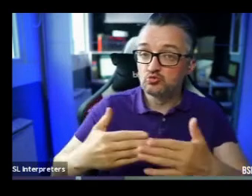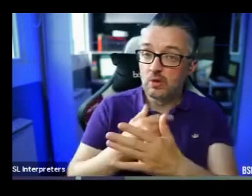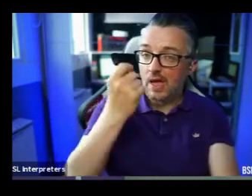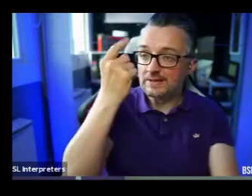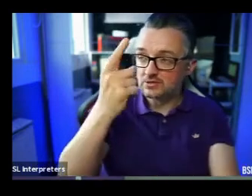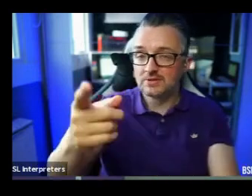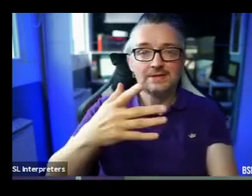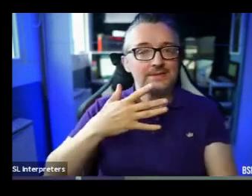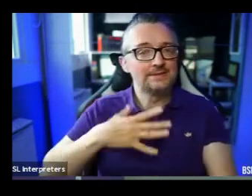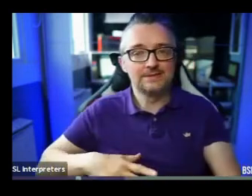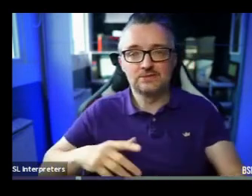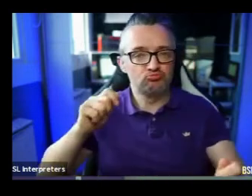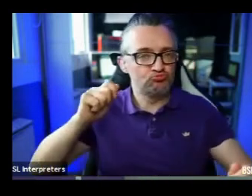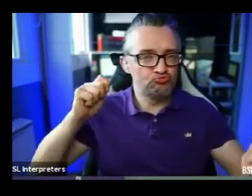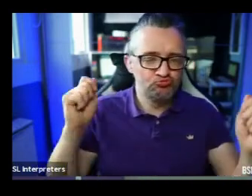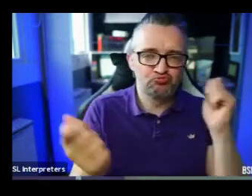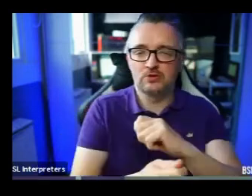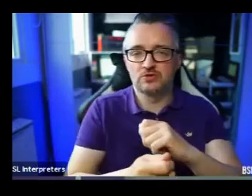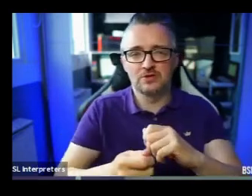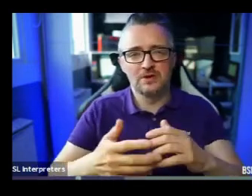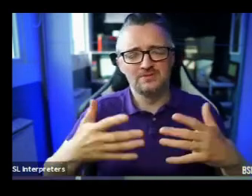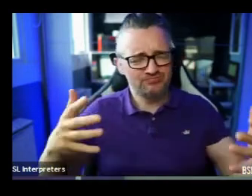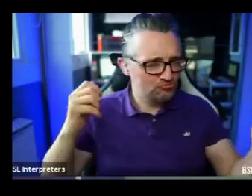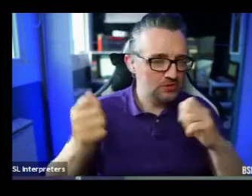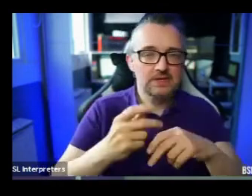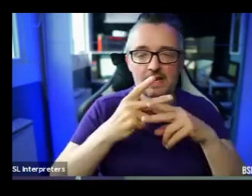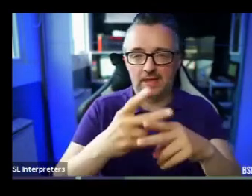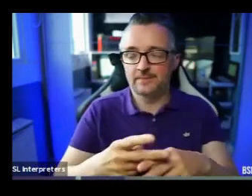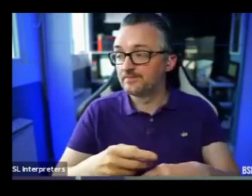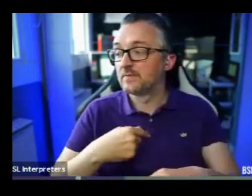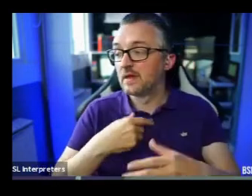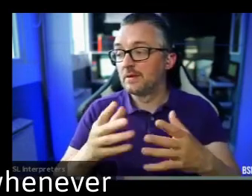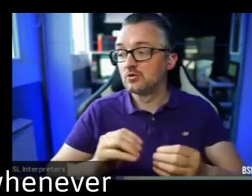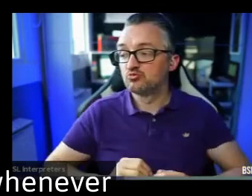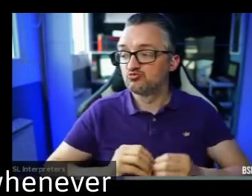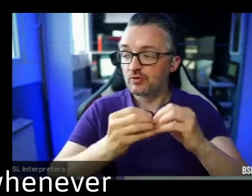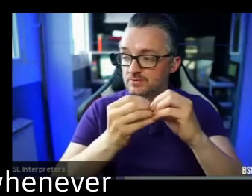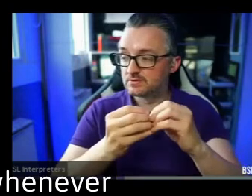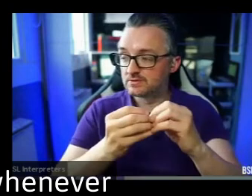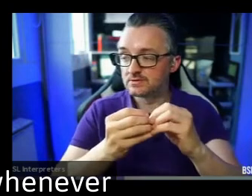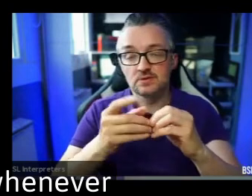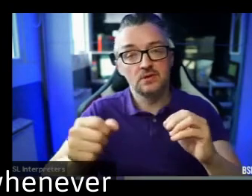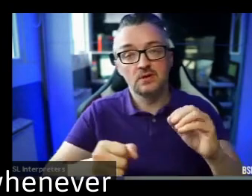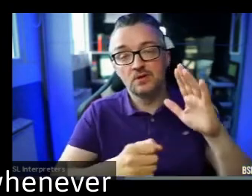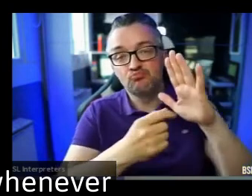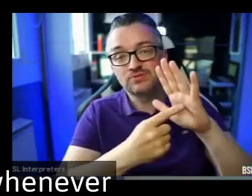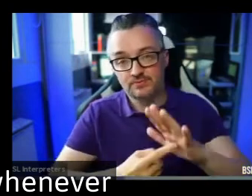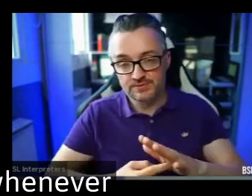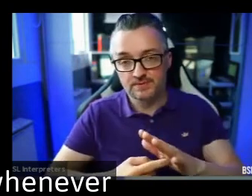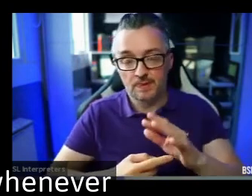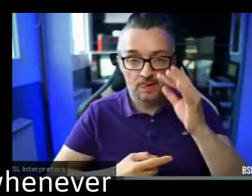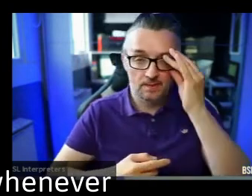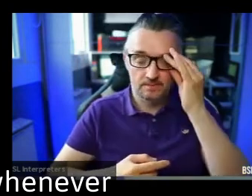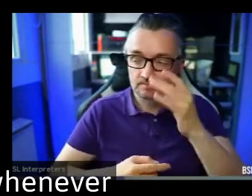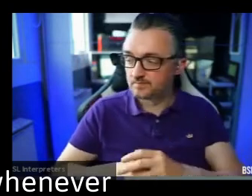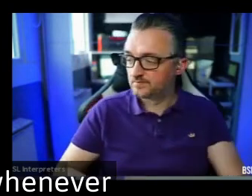want to innovate, you need to radically redesign care. So we created these